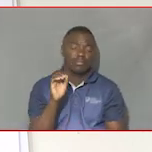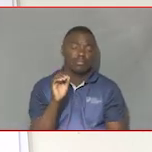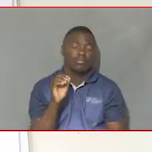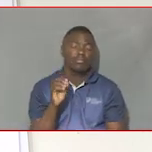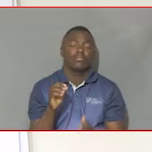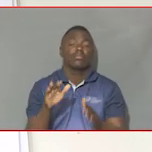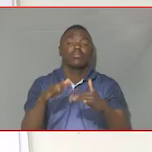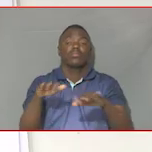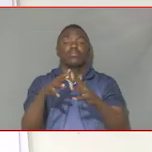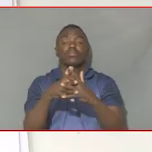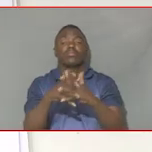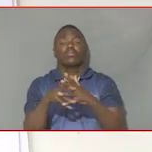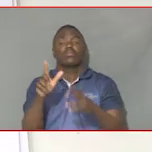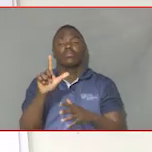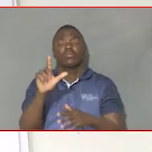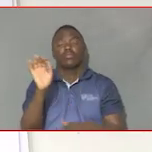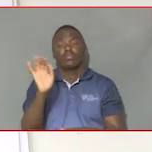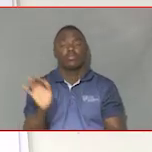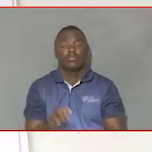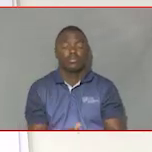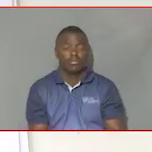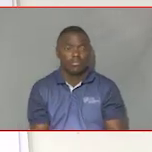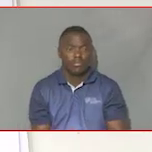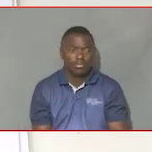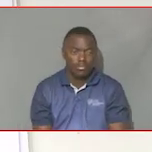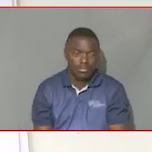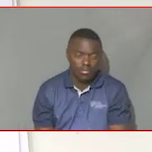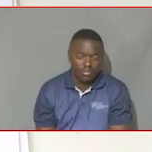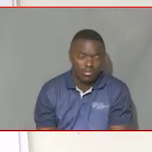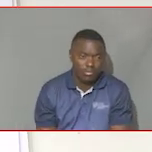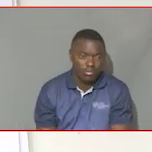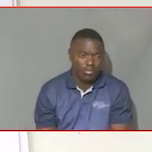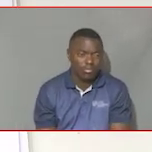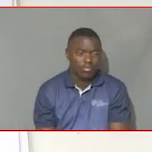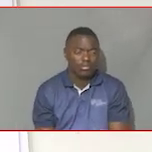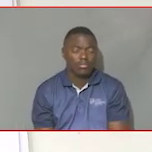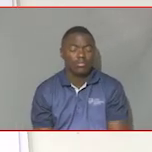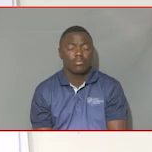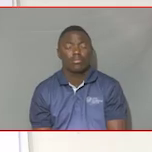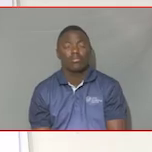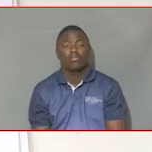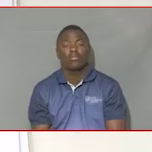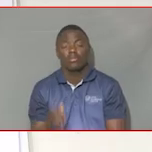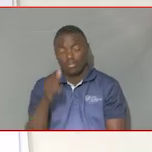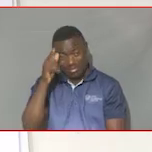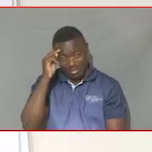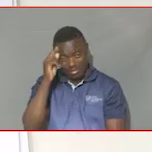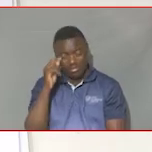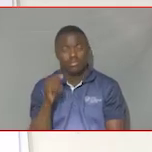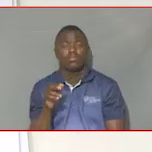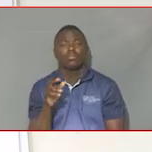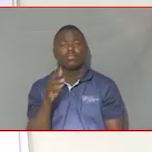class were given as percentages. Mathematics, the first learner got 26% for mathematics